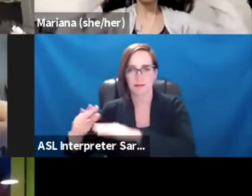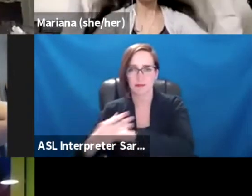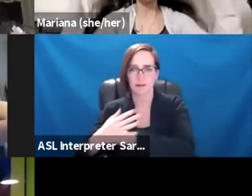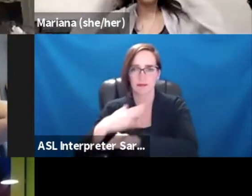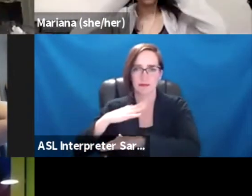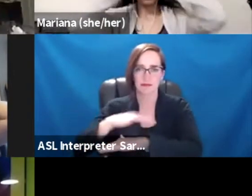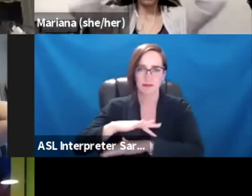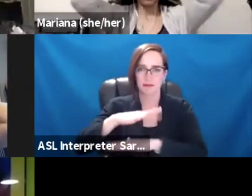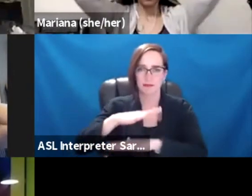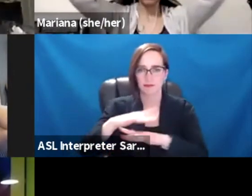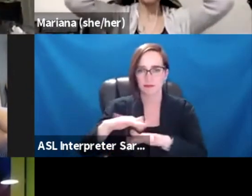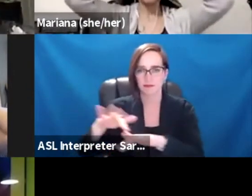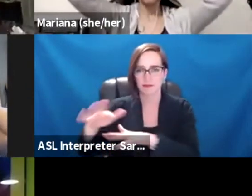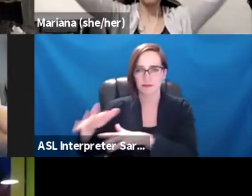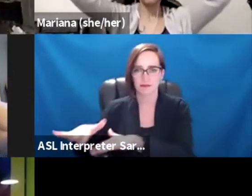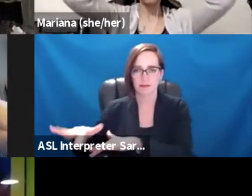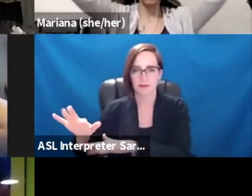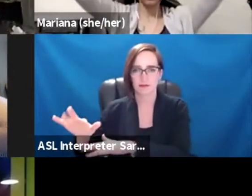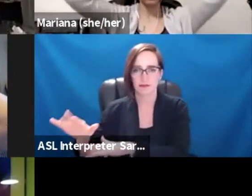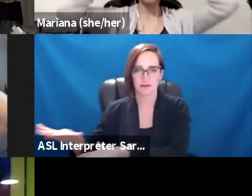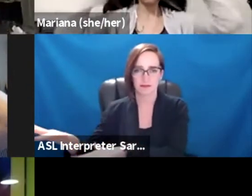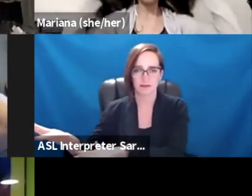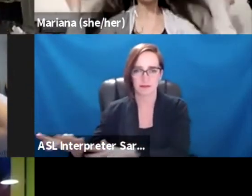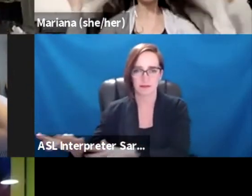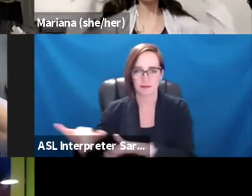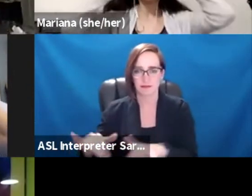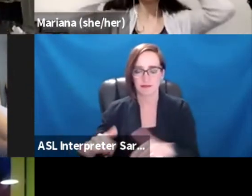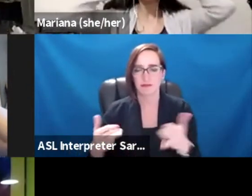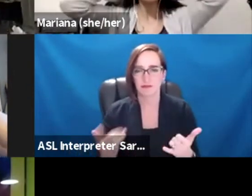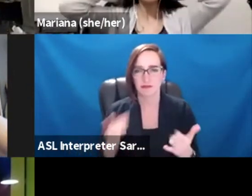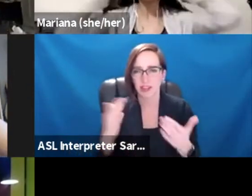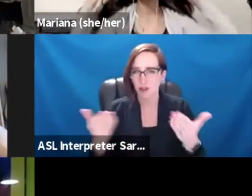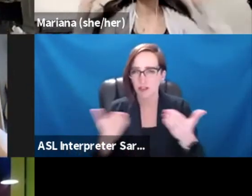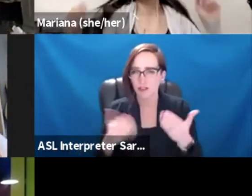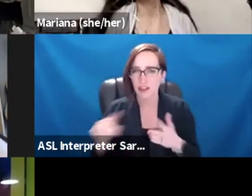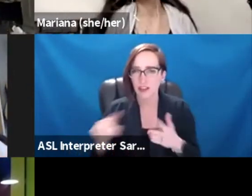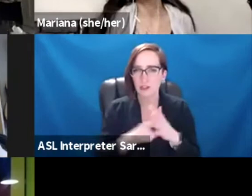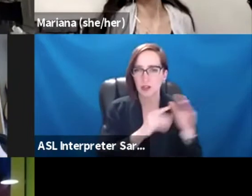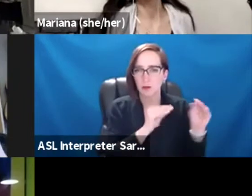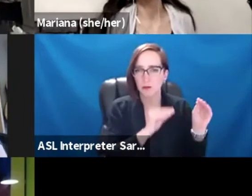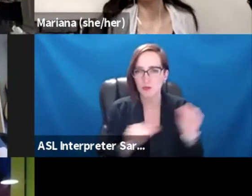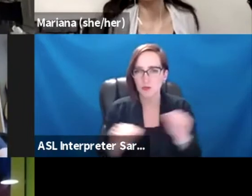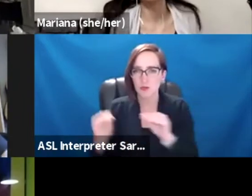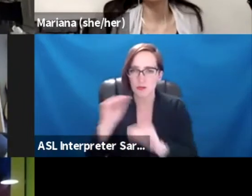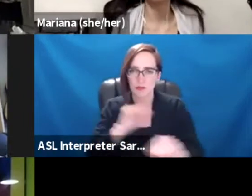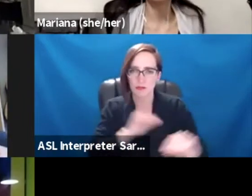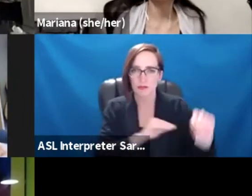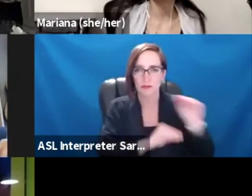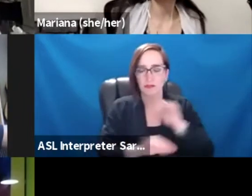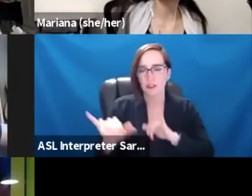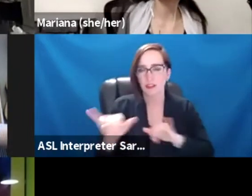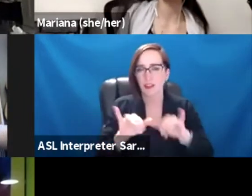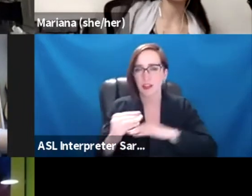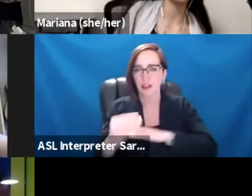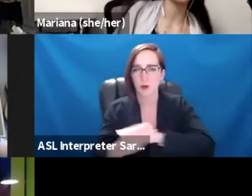the ocean. I'm going to invite you to start to move like the ocean, the waves,